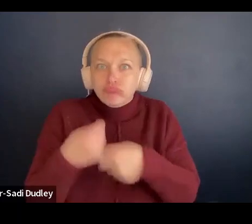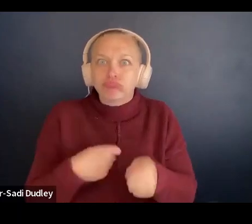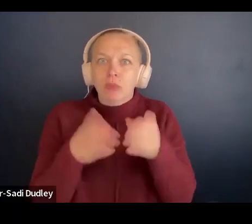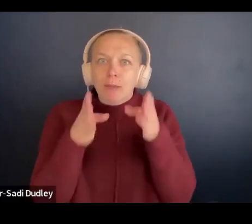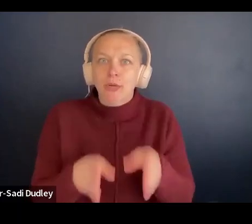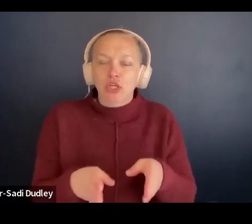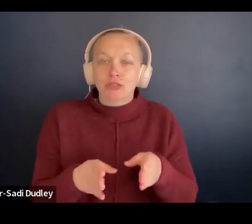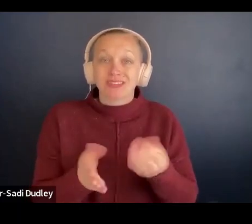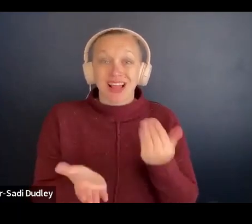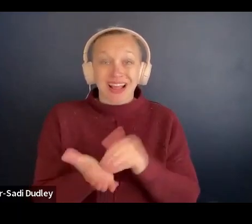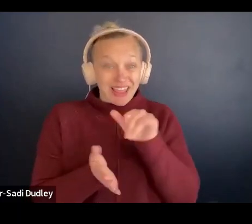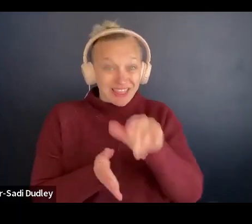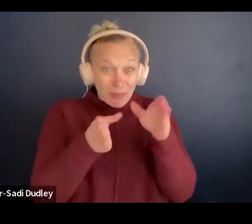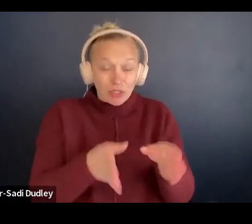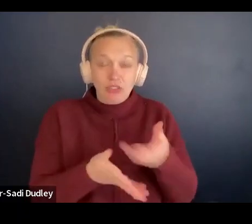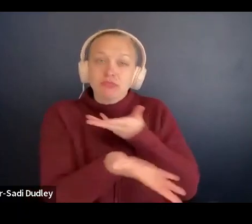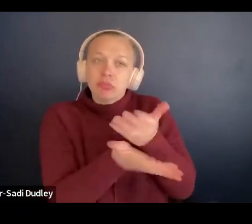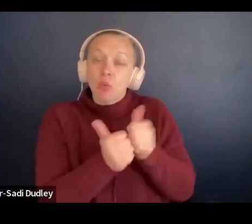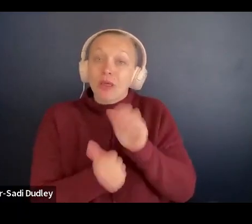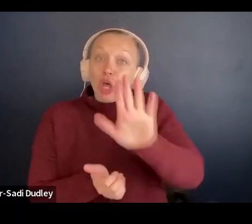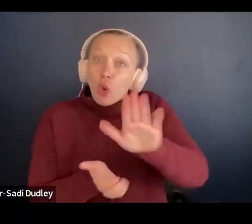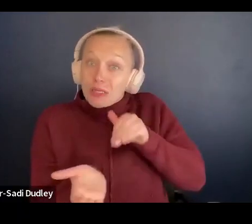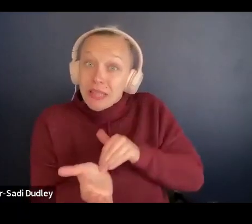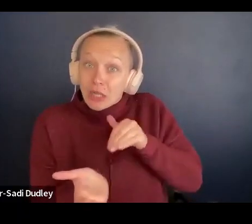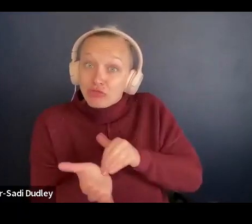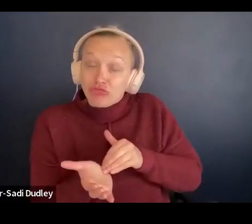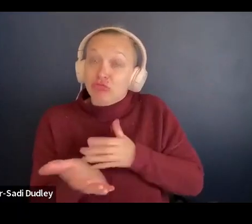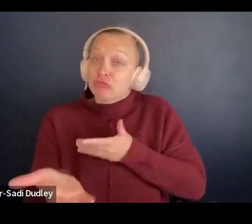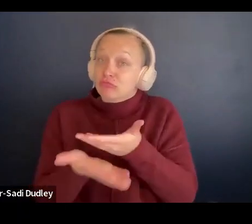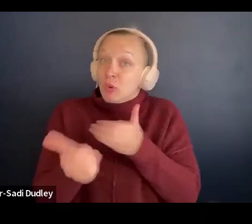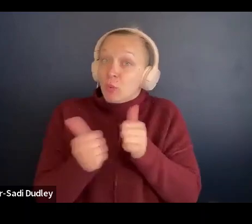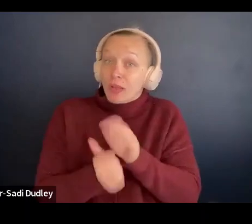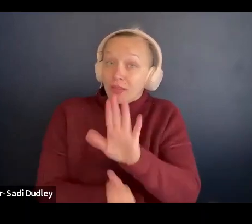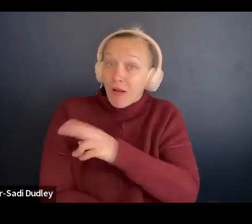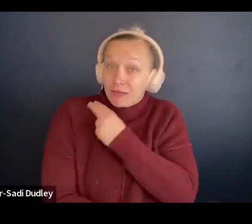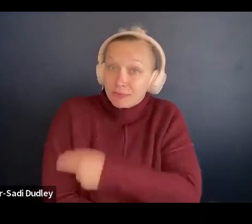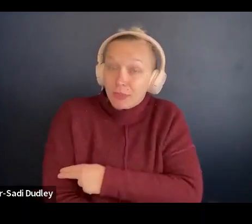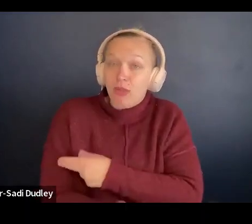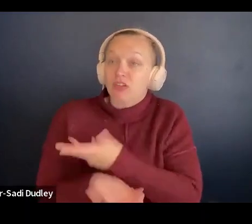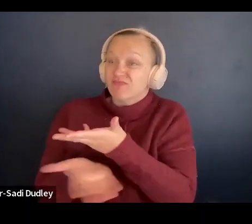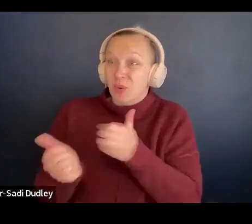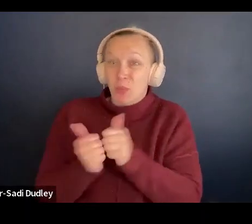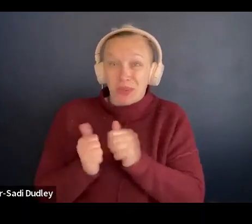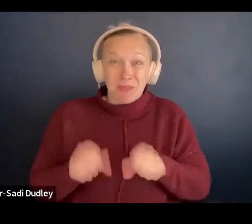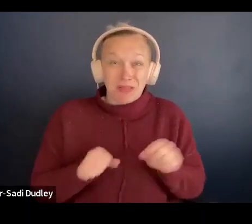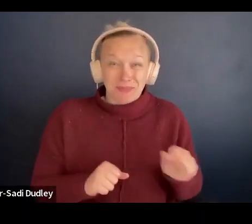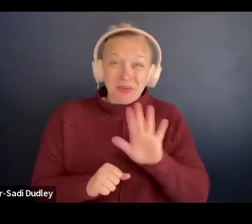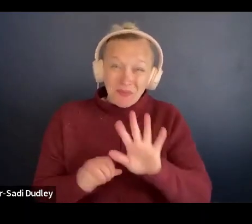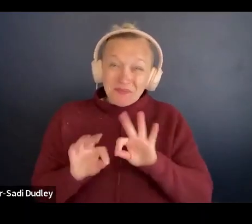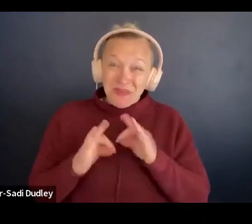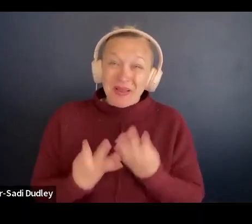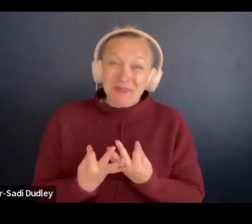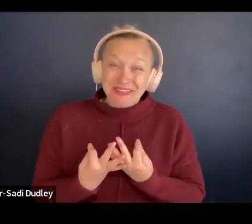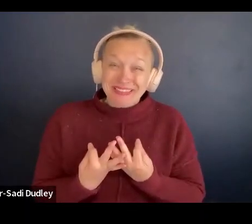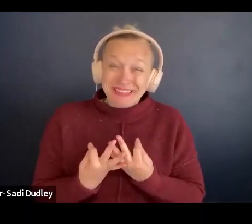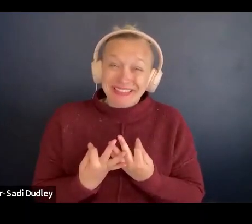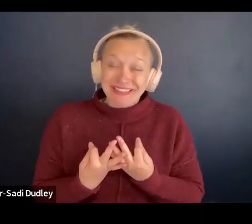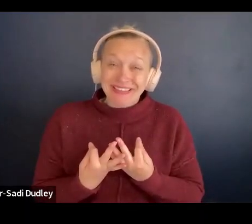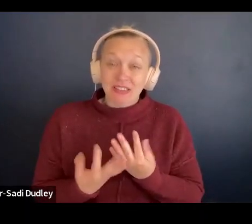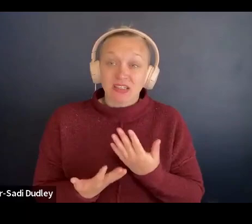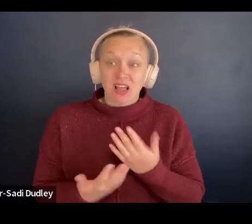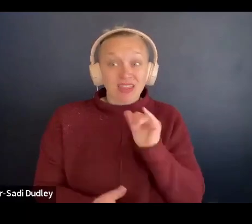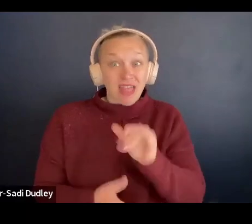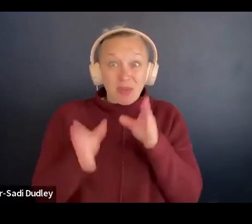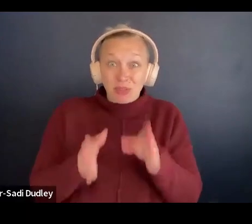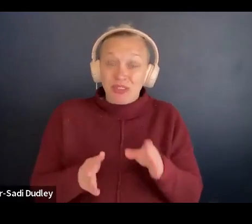with your doctor, the hospital, and possibly your family. Sometimes the individual will have to be